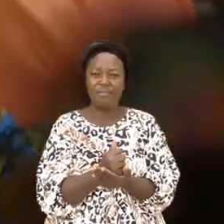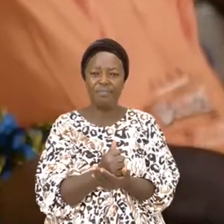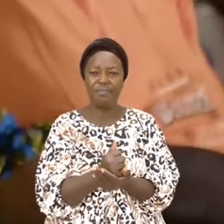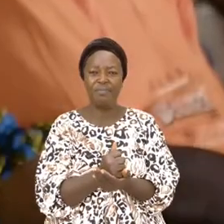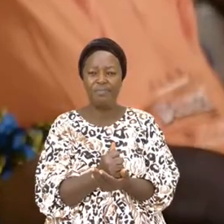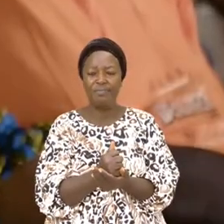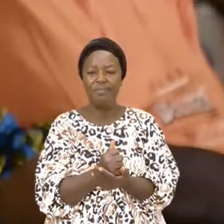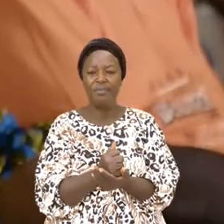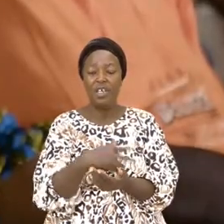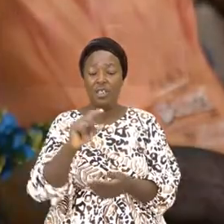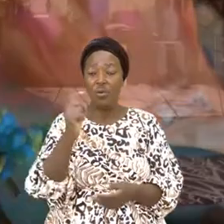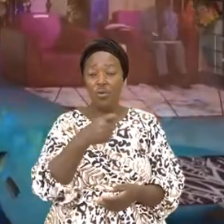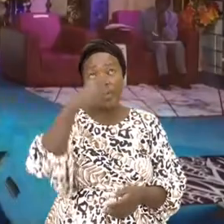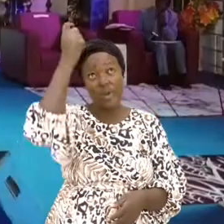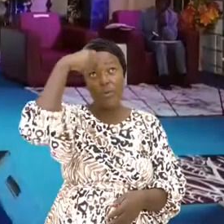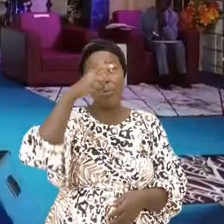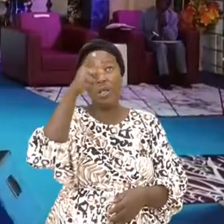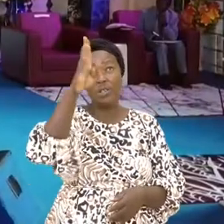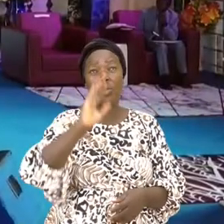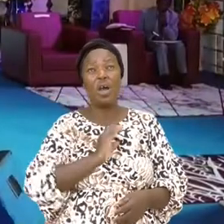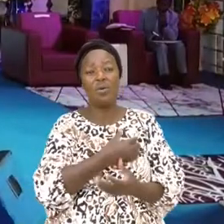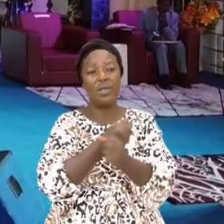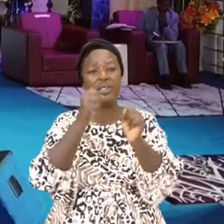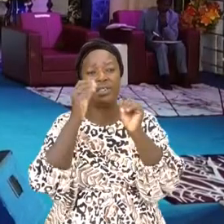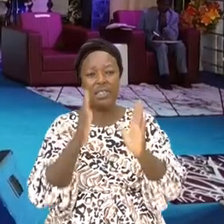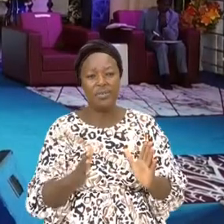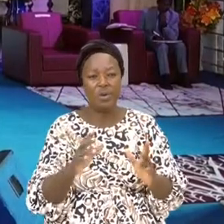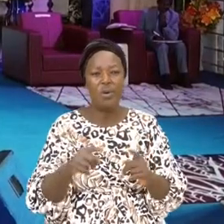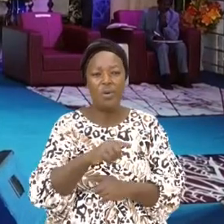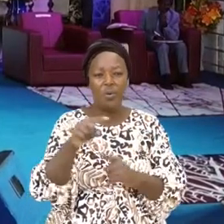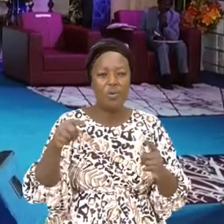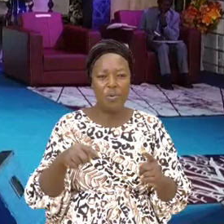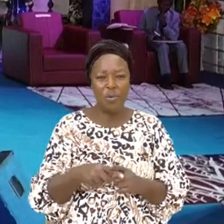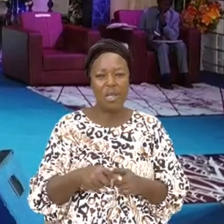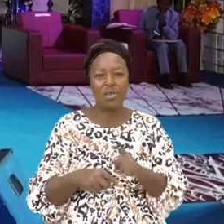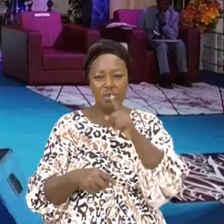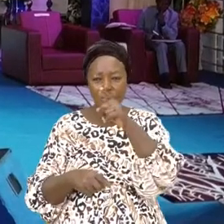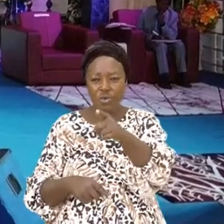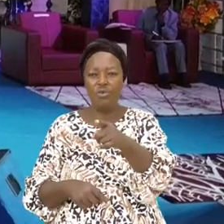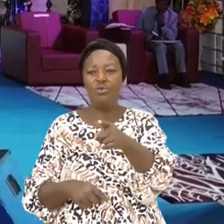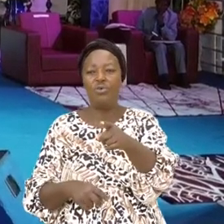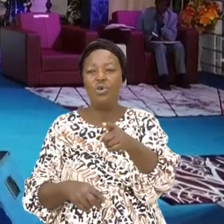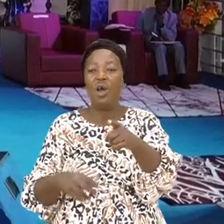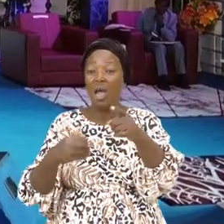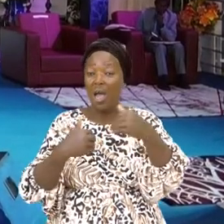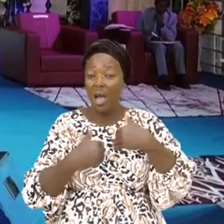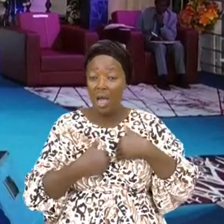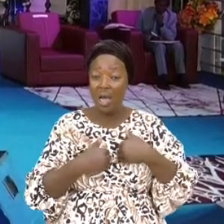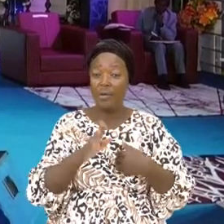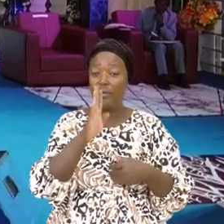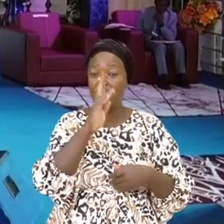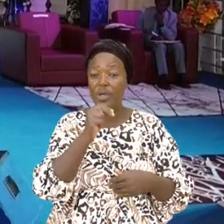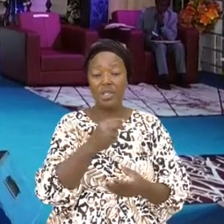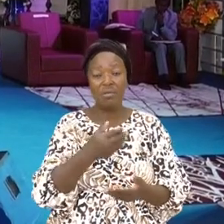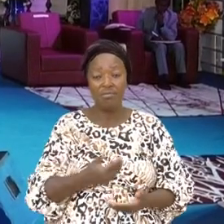You're the only wise God, our Savior. When you have been